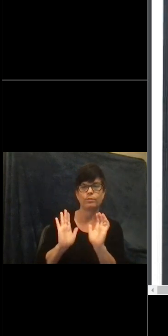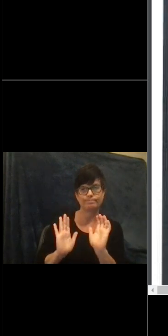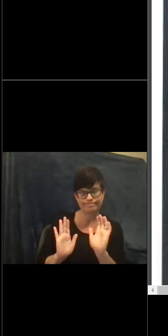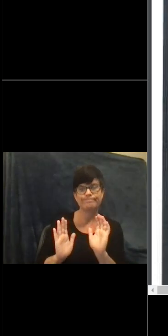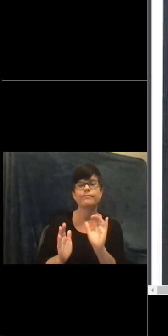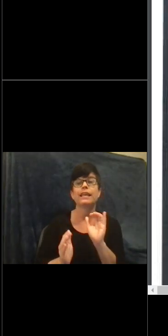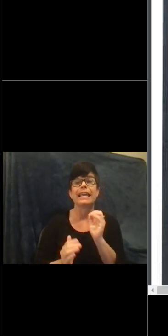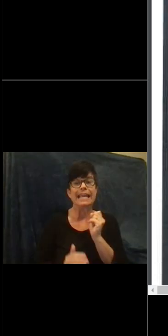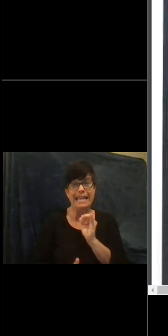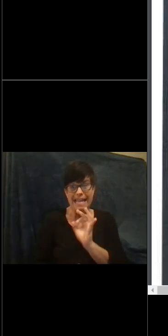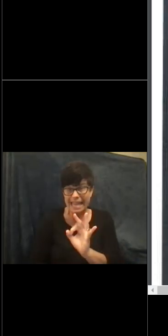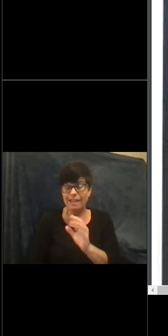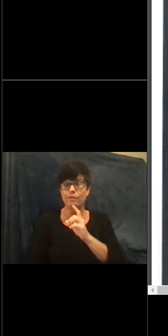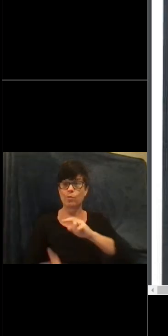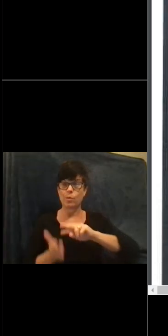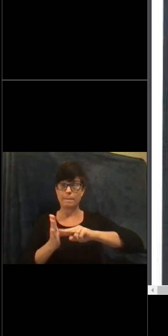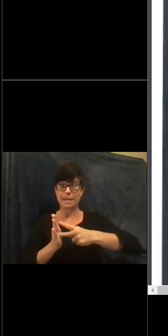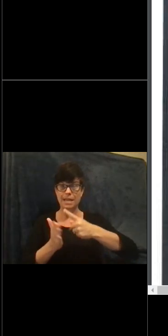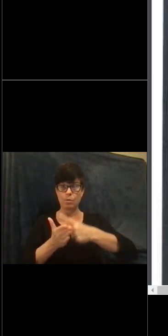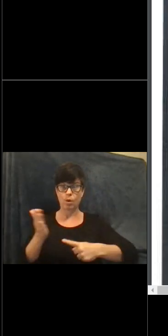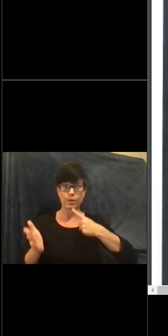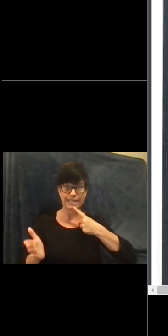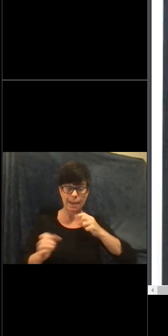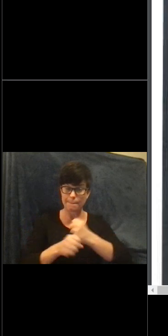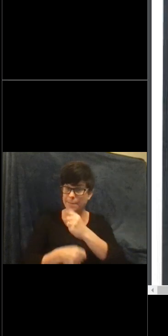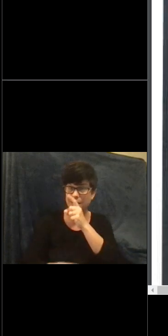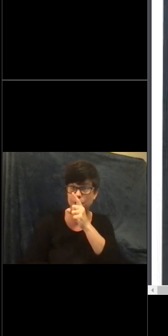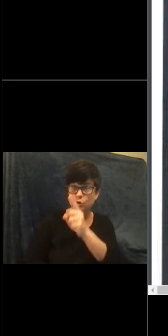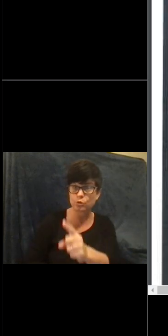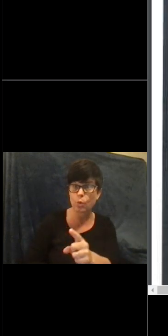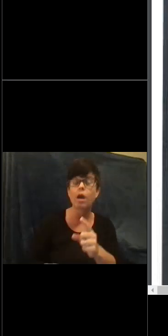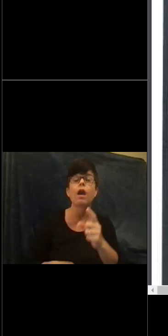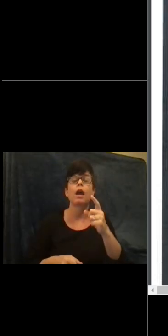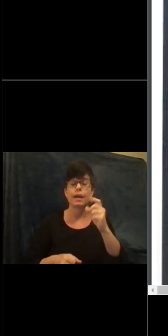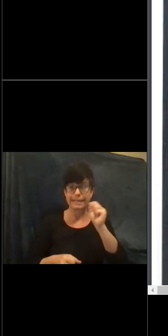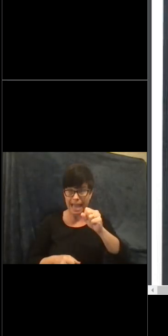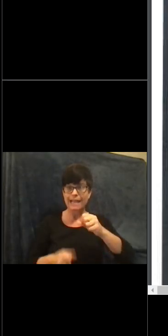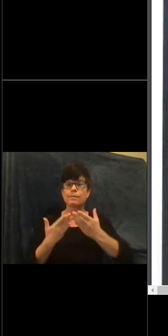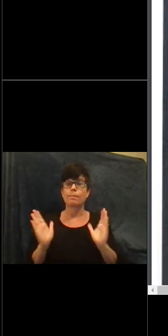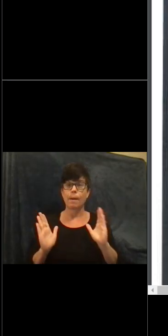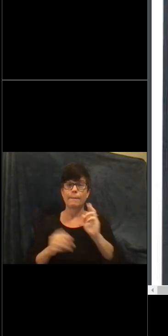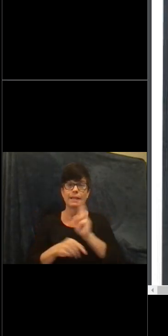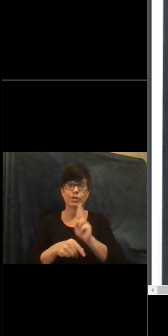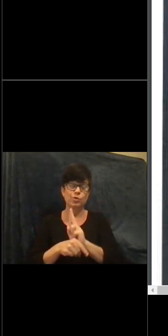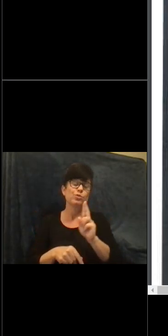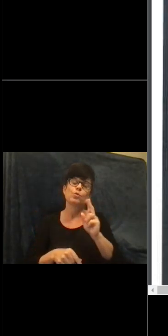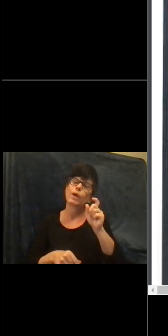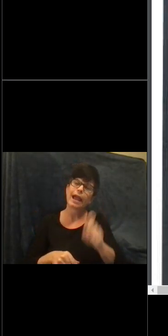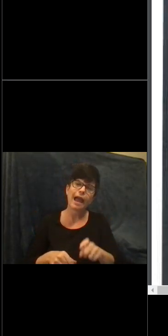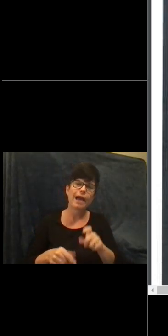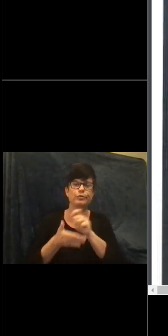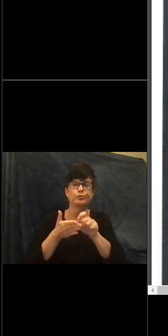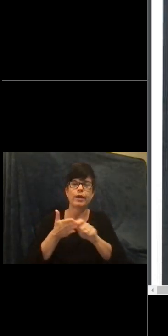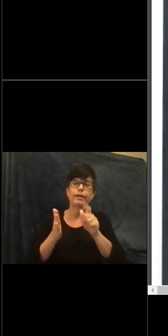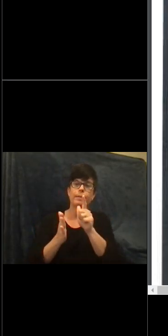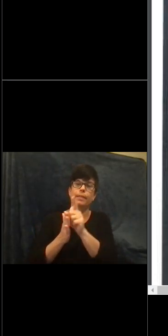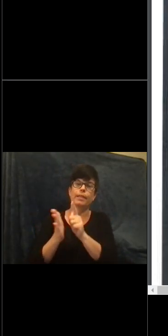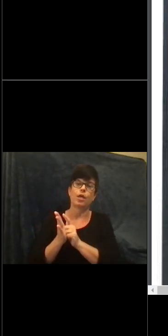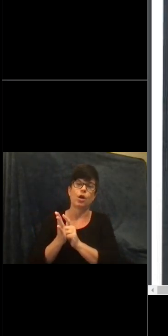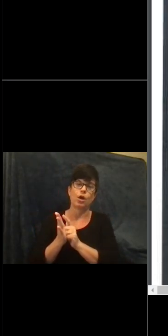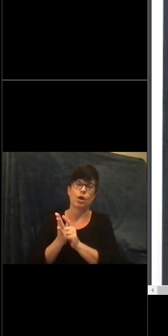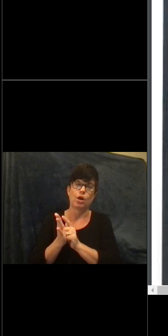what we say about making sure that there's public use, to make sure that's legally bound. And so, you know, I just, and again, I didn't hear